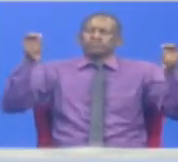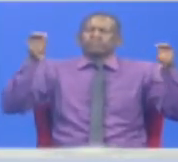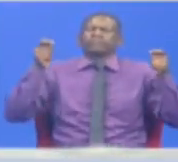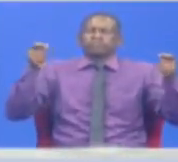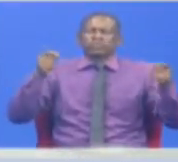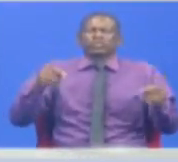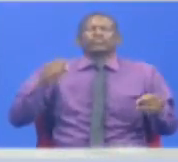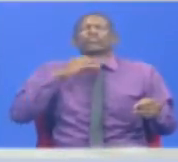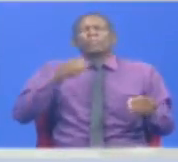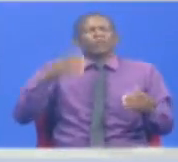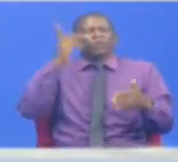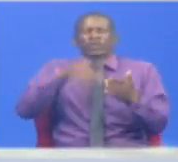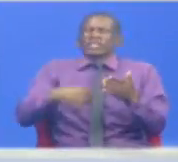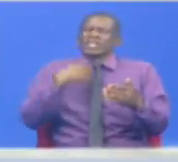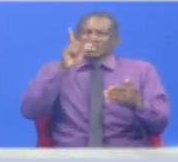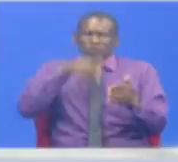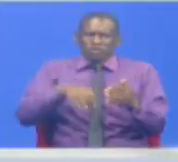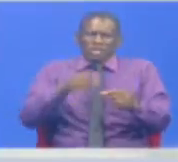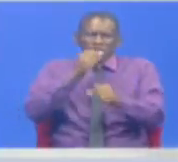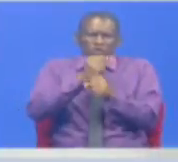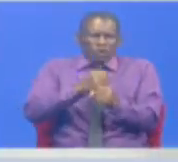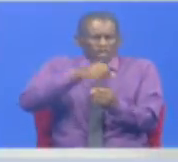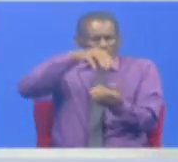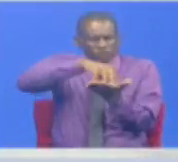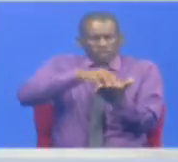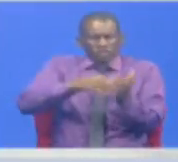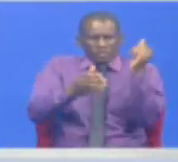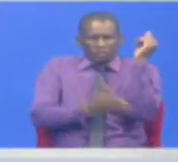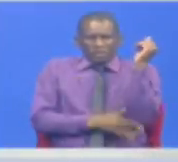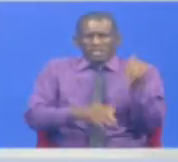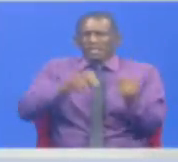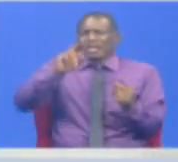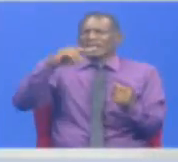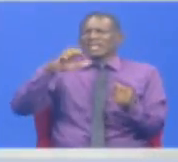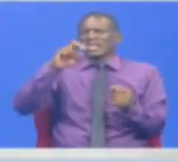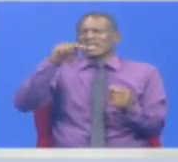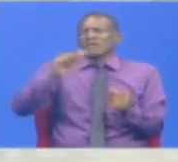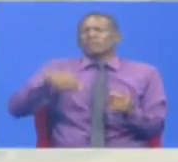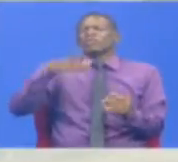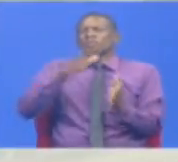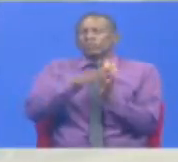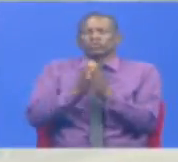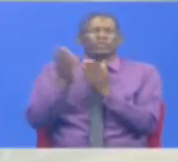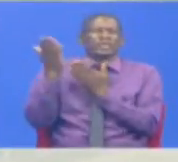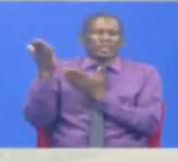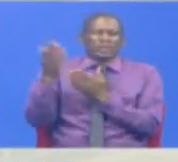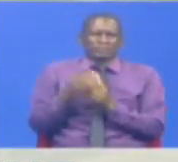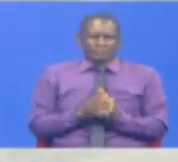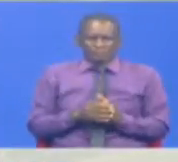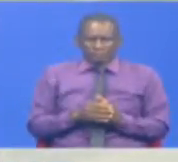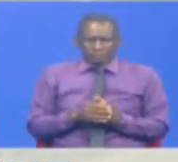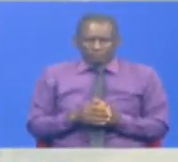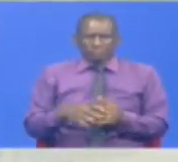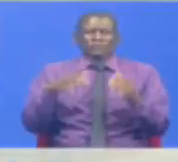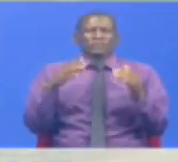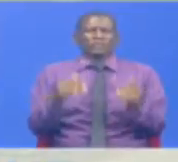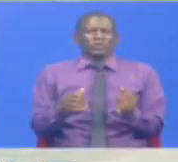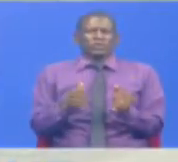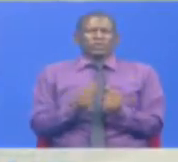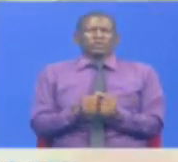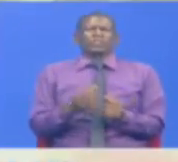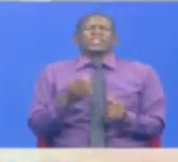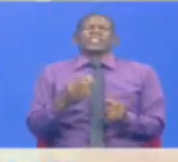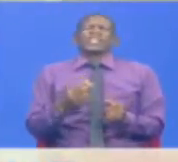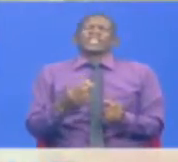as poor working terms and conditions. Gina Kirori has more. Where the sights and sounds of